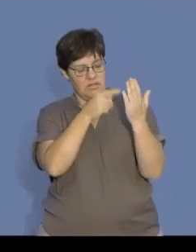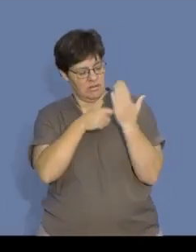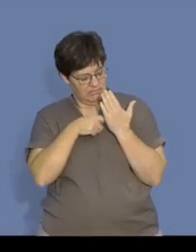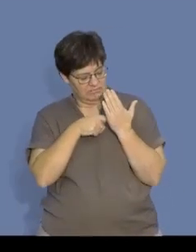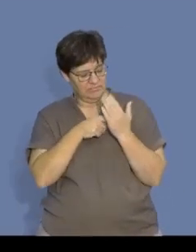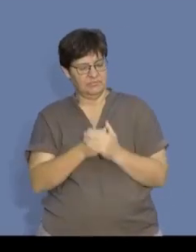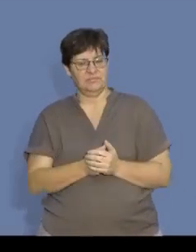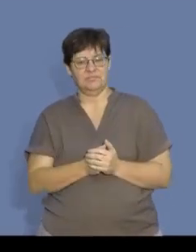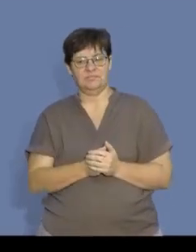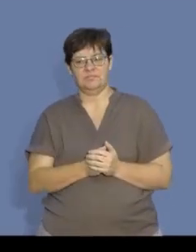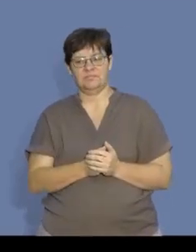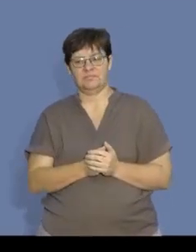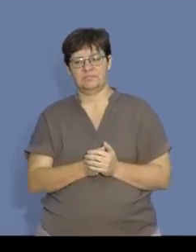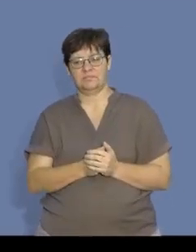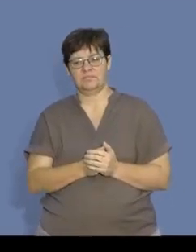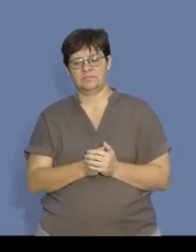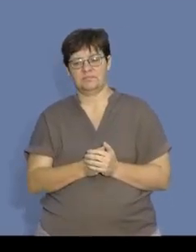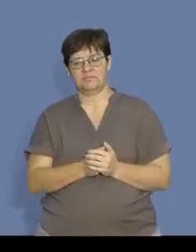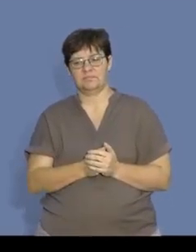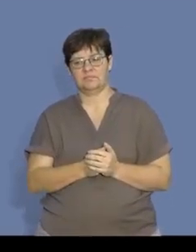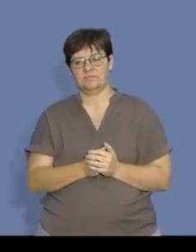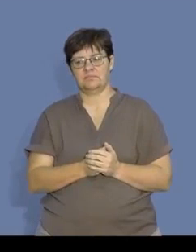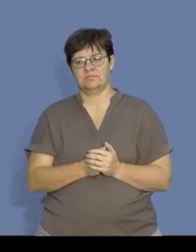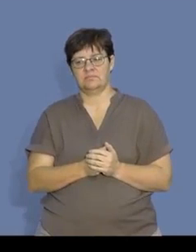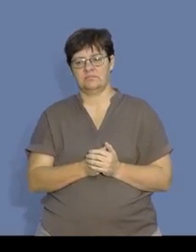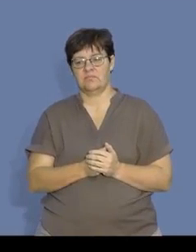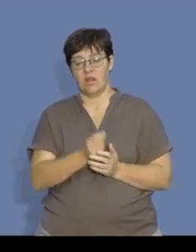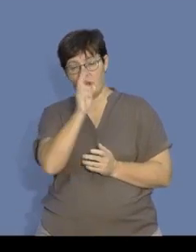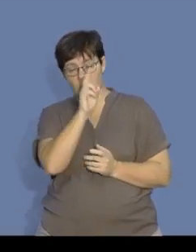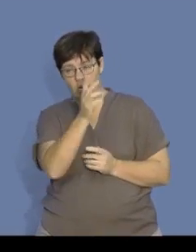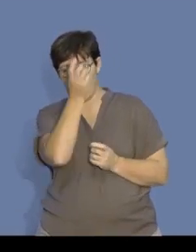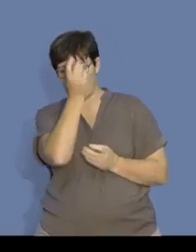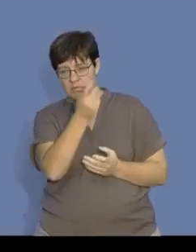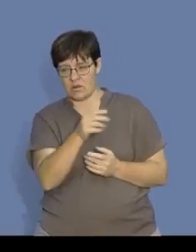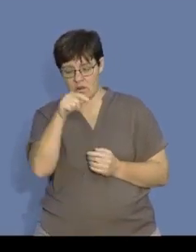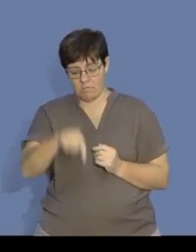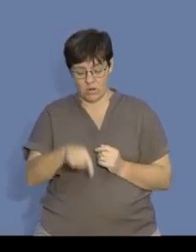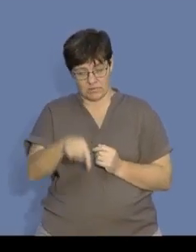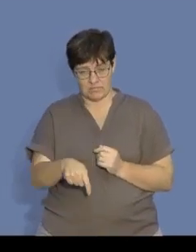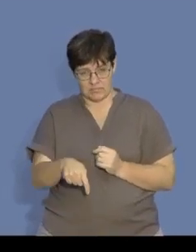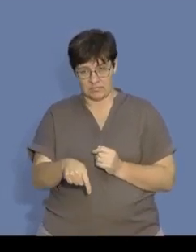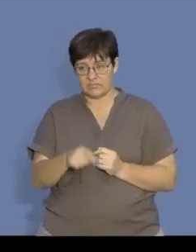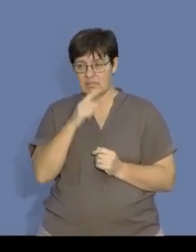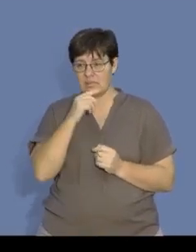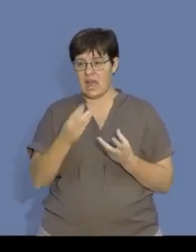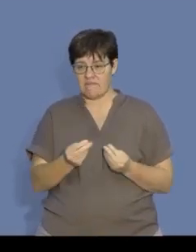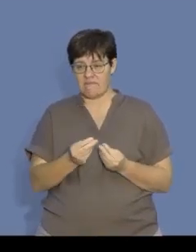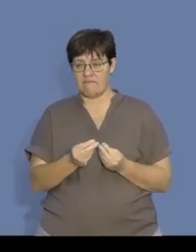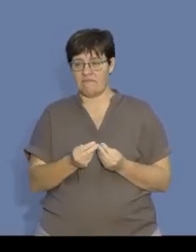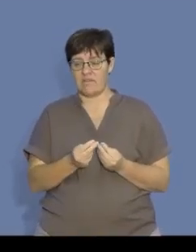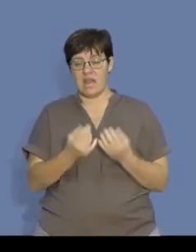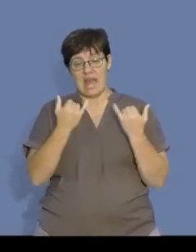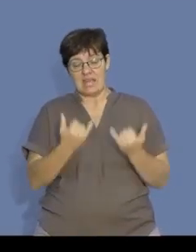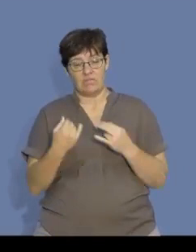our information that is given to us. Right, so looking at the information at the bottom, can you see I've